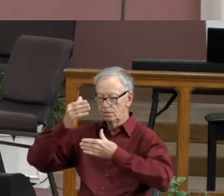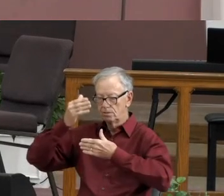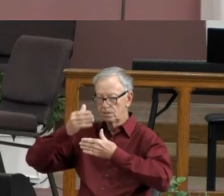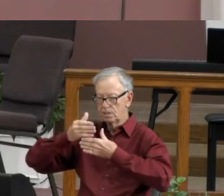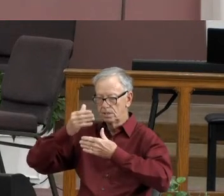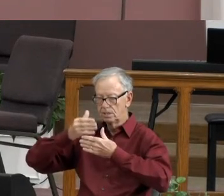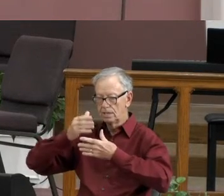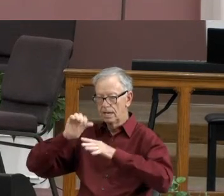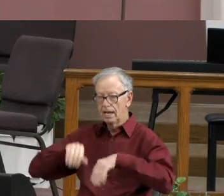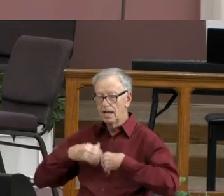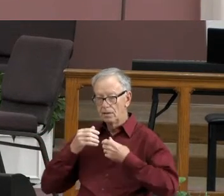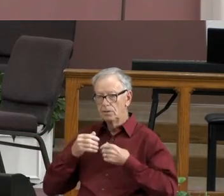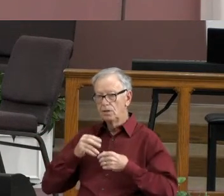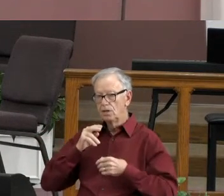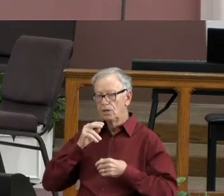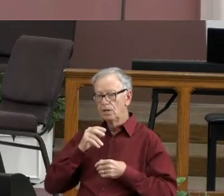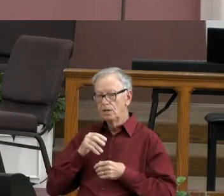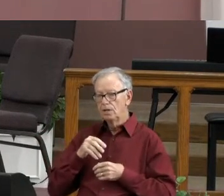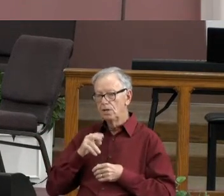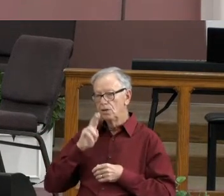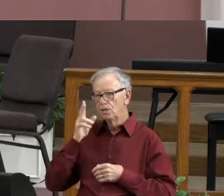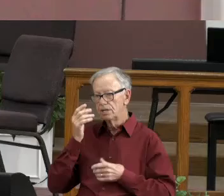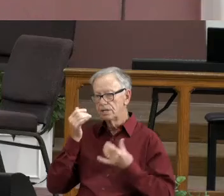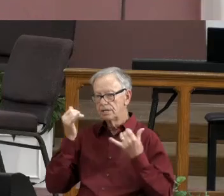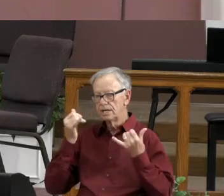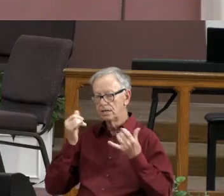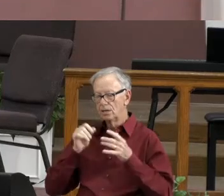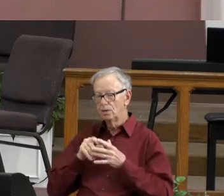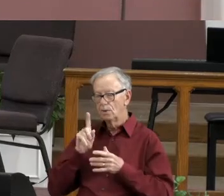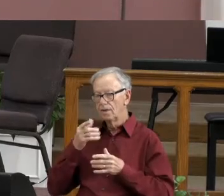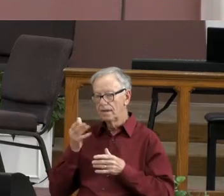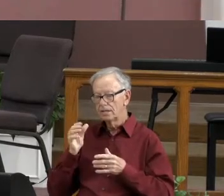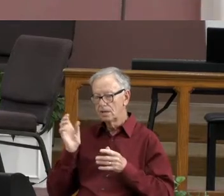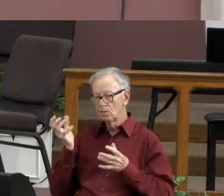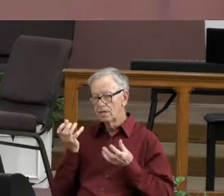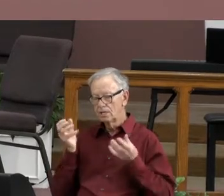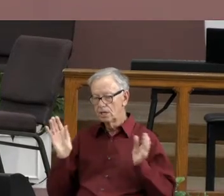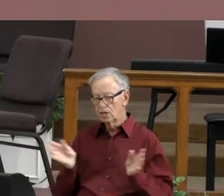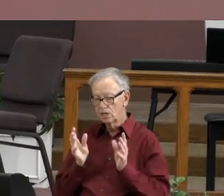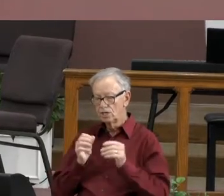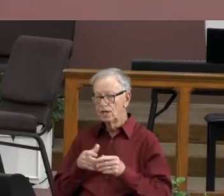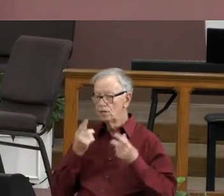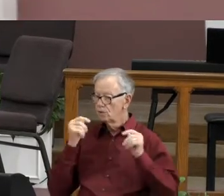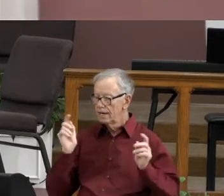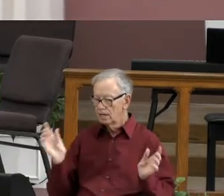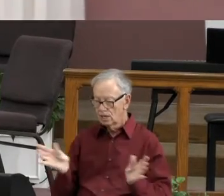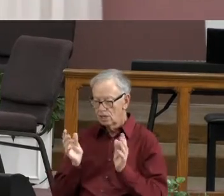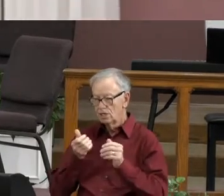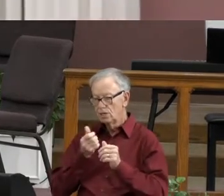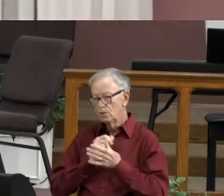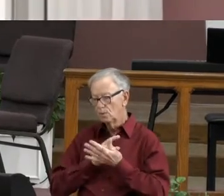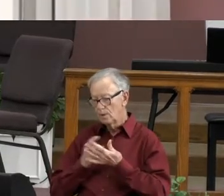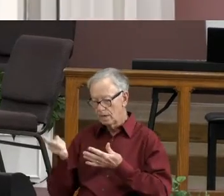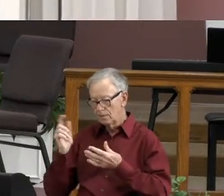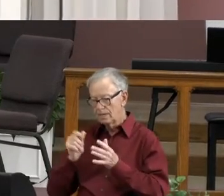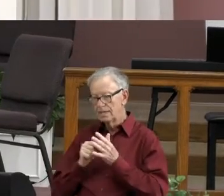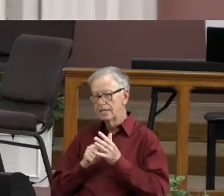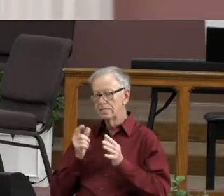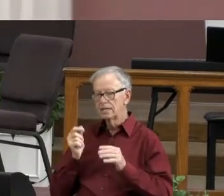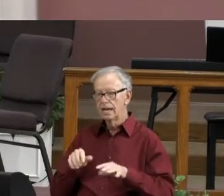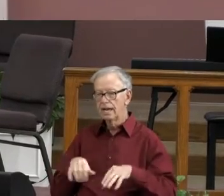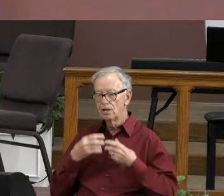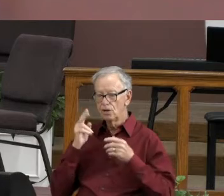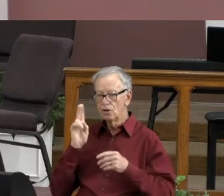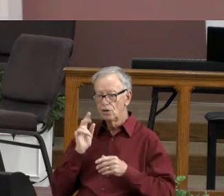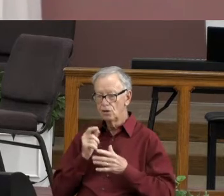So how do we apply this? You know, one of the things I want to encourage you, and I do, I try to encourage you each week with this, is how do you apply